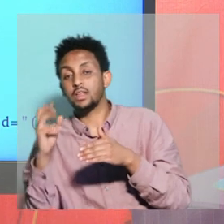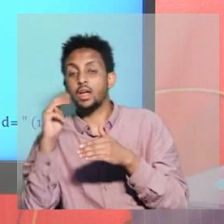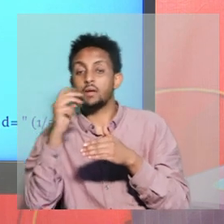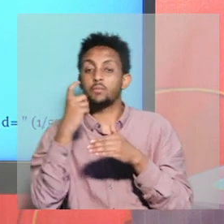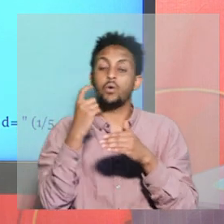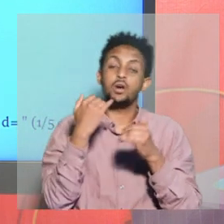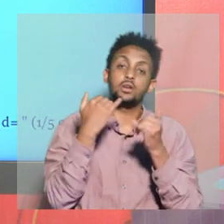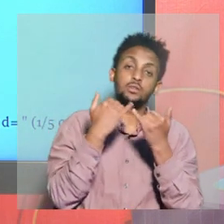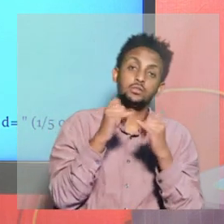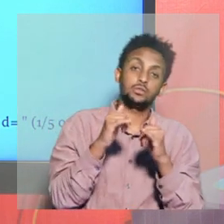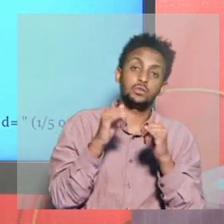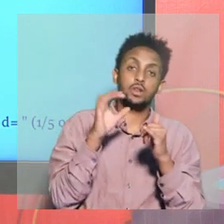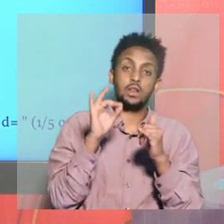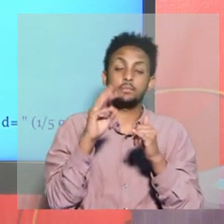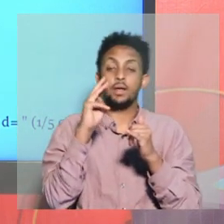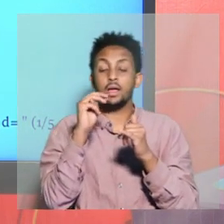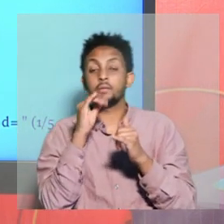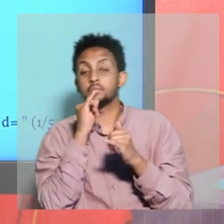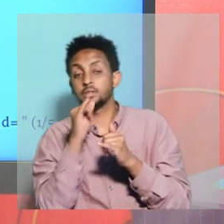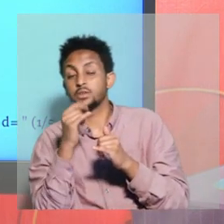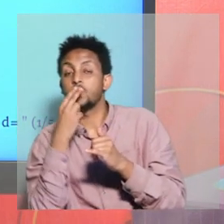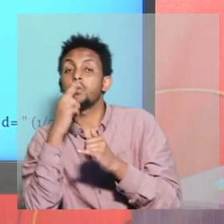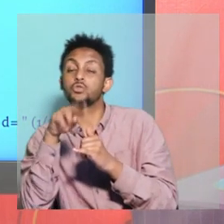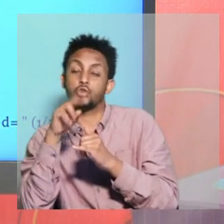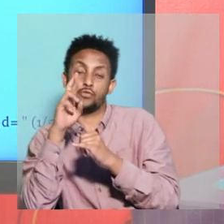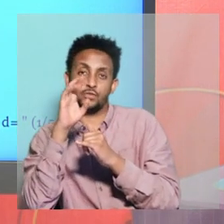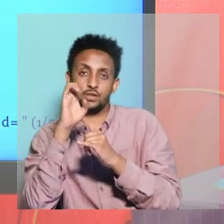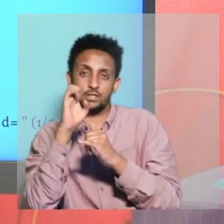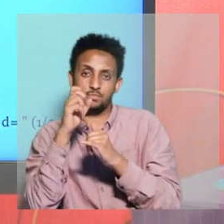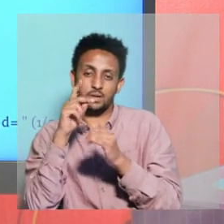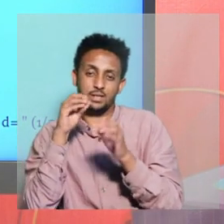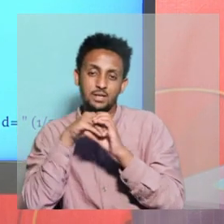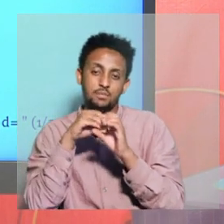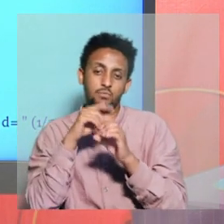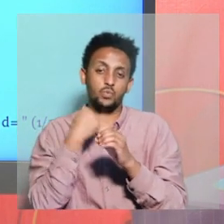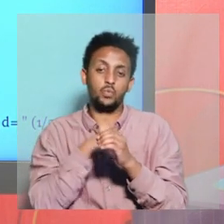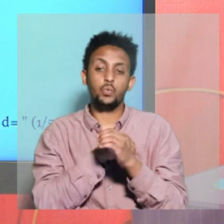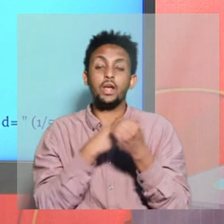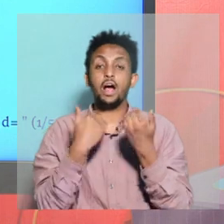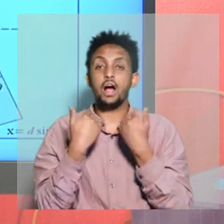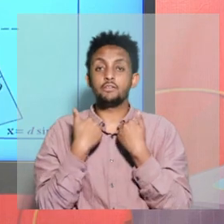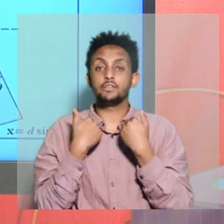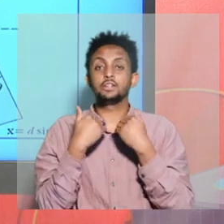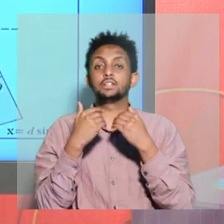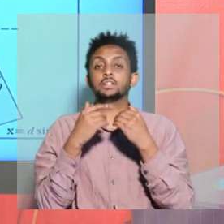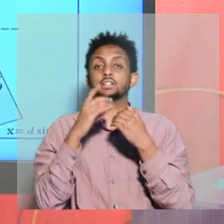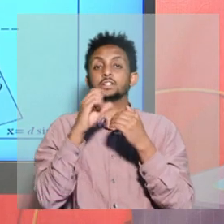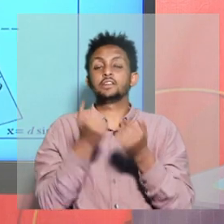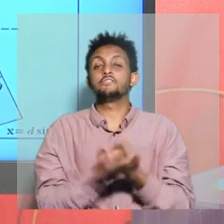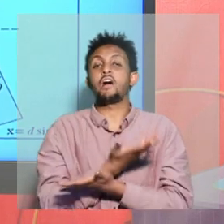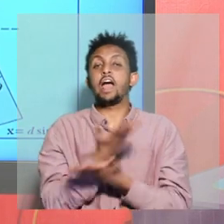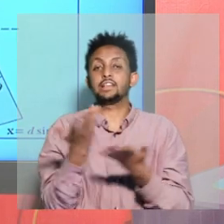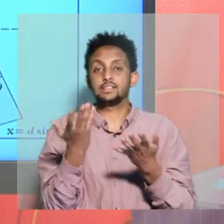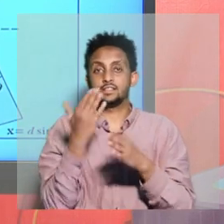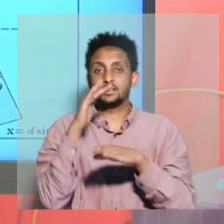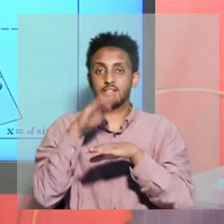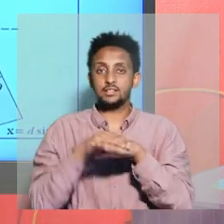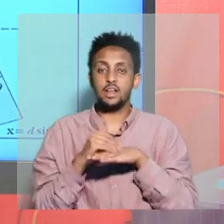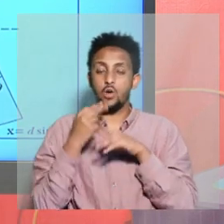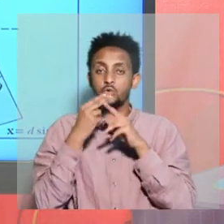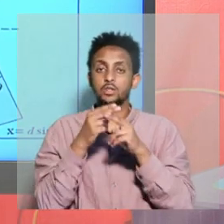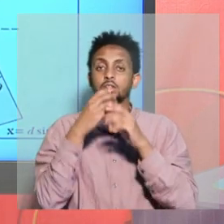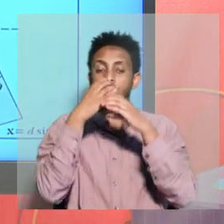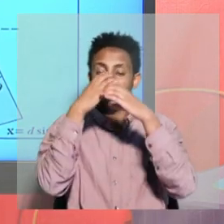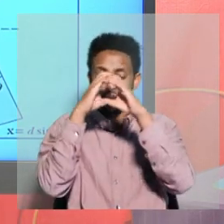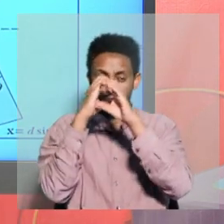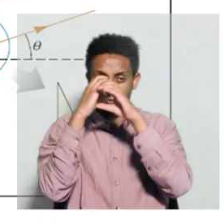m times lambda over d, where m is the order of spectrum. For example, here you have a device known to be the telescope.